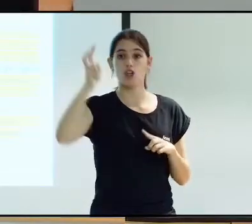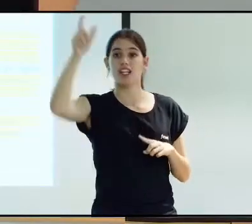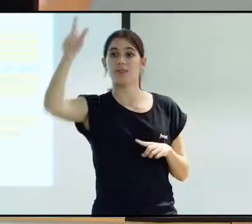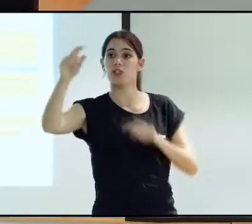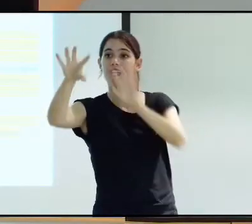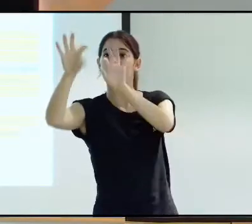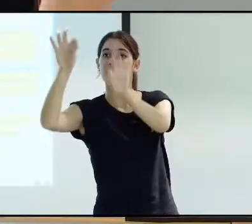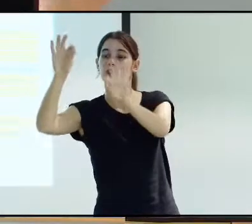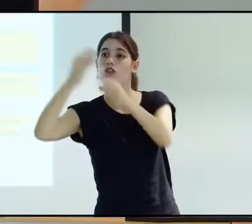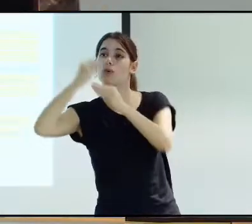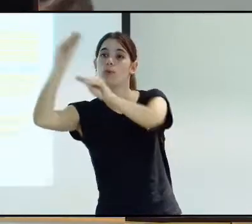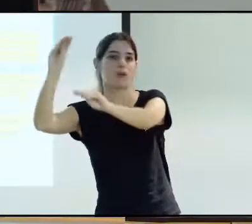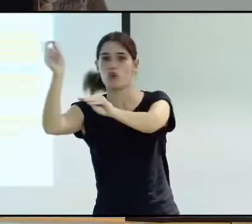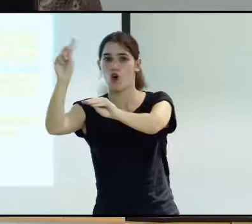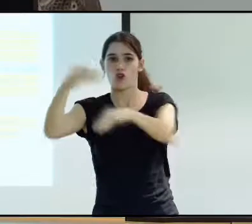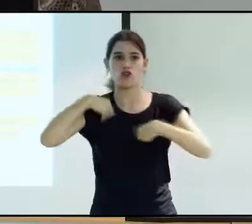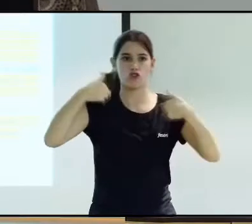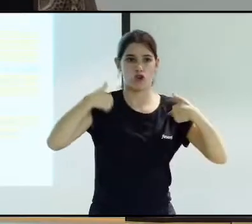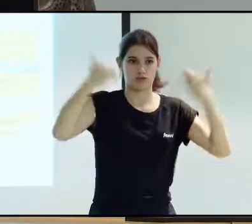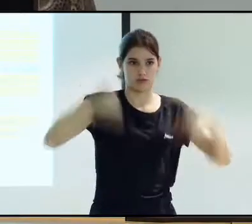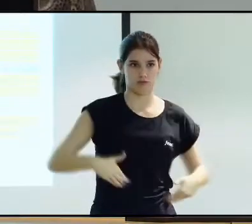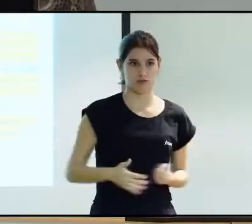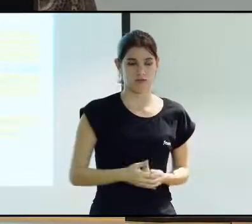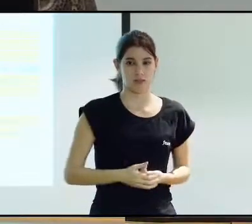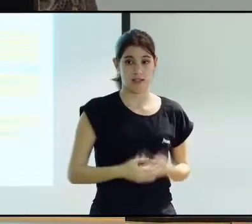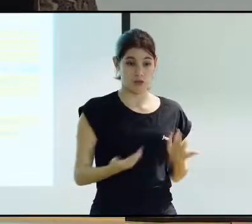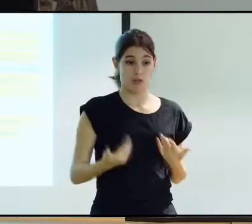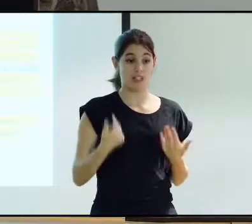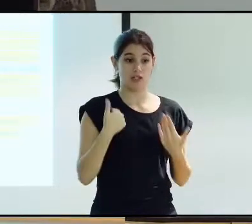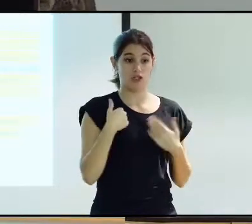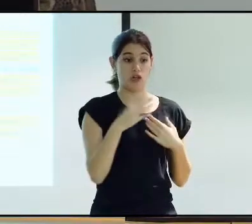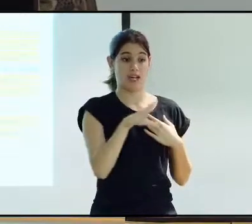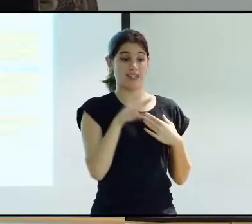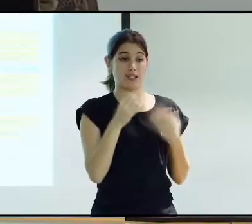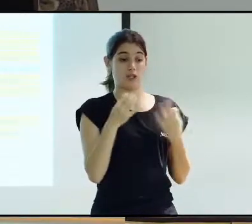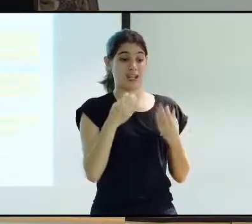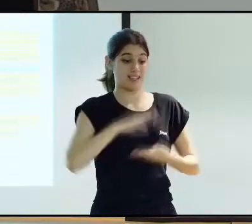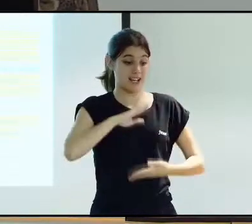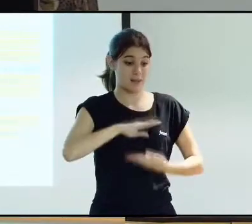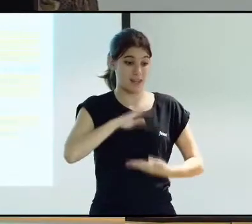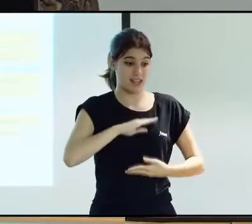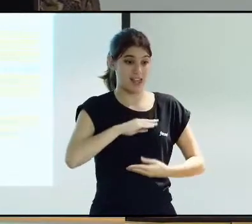And otherwise, and apart from that, it should be other people who should make decisions for me.